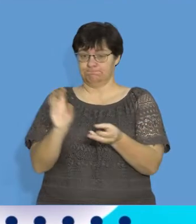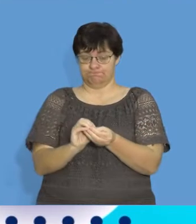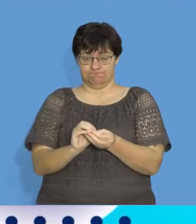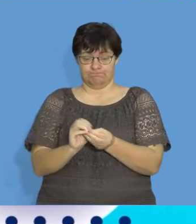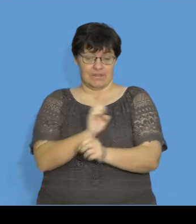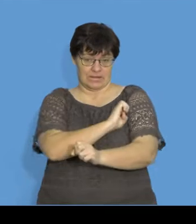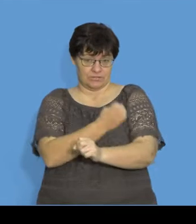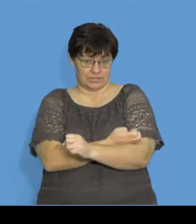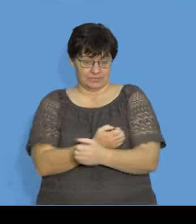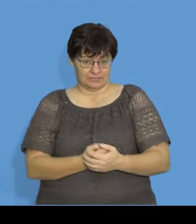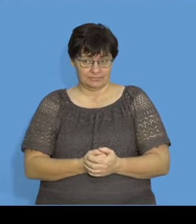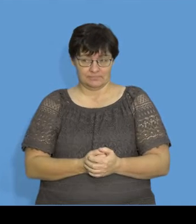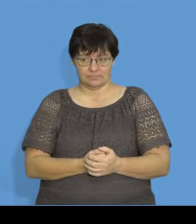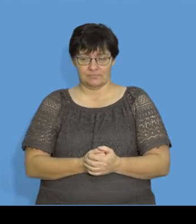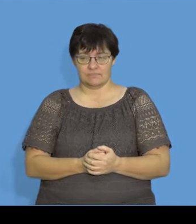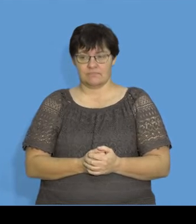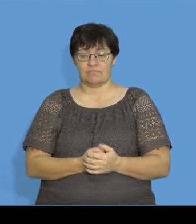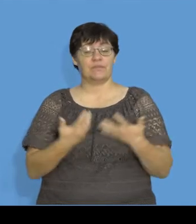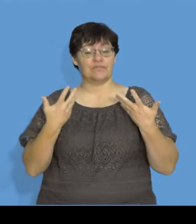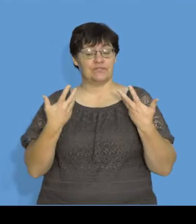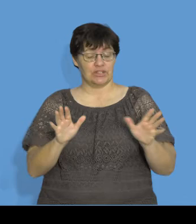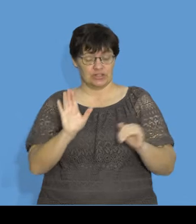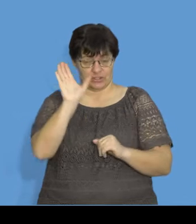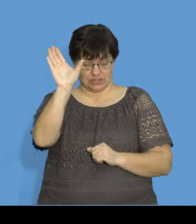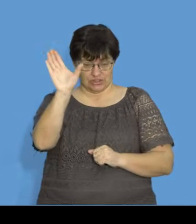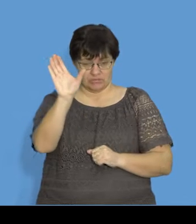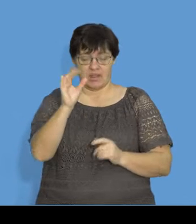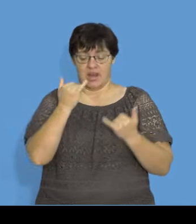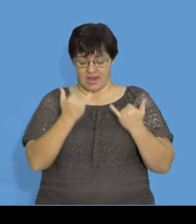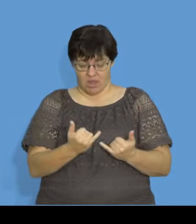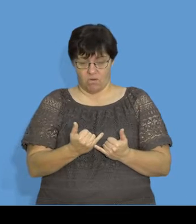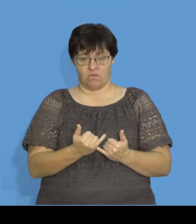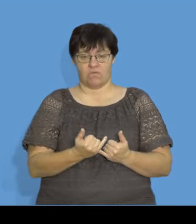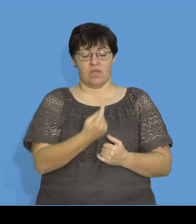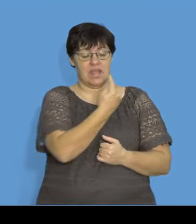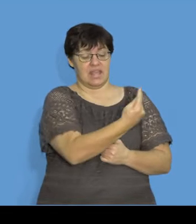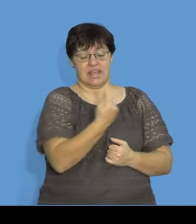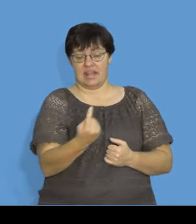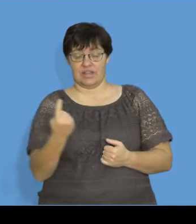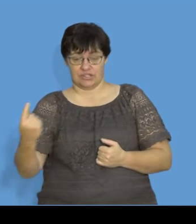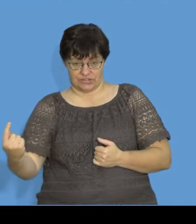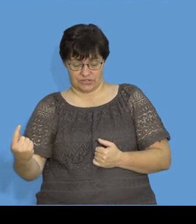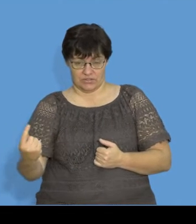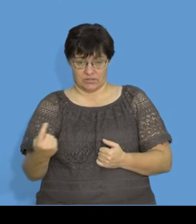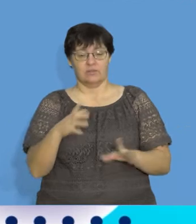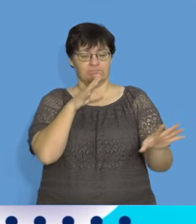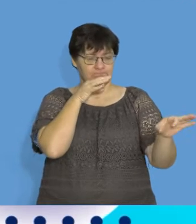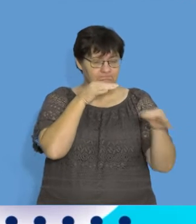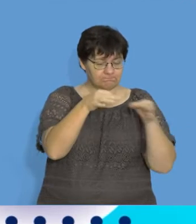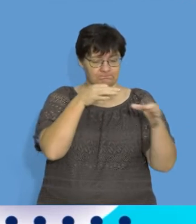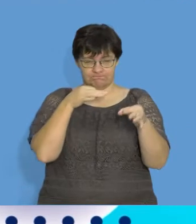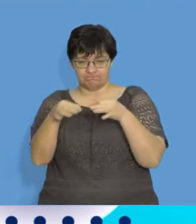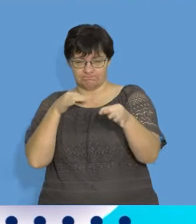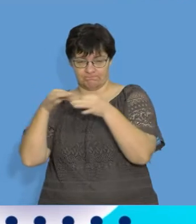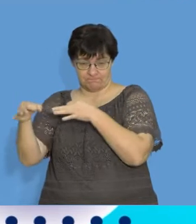okay? When we've done that, we're going to define each of those energies so we